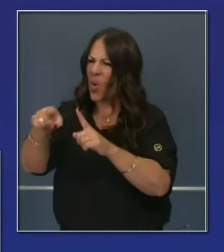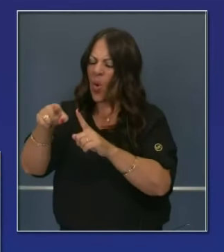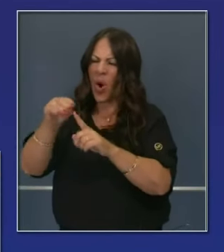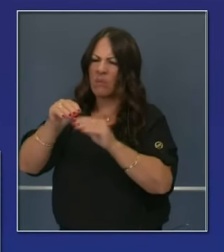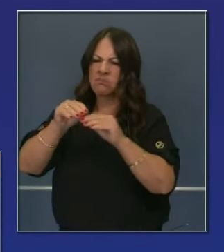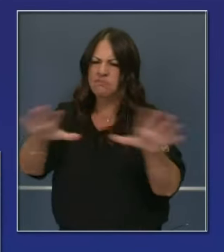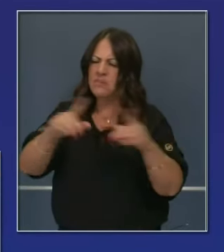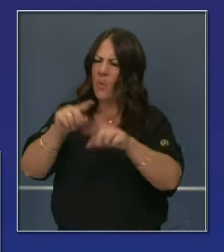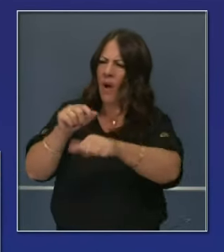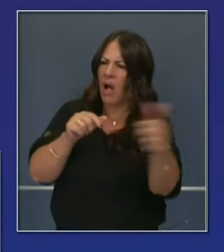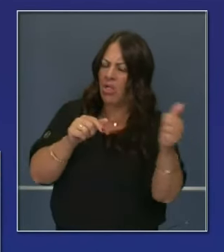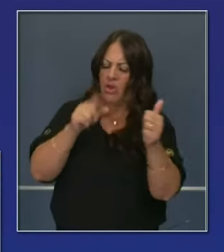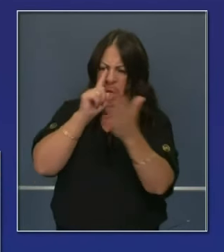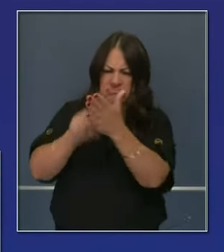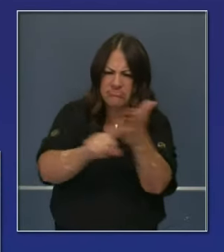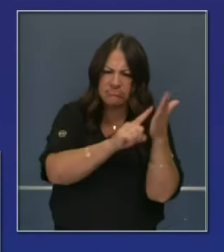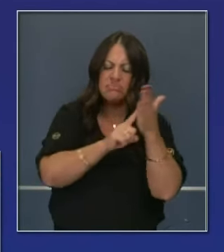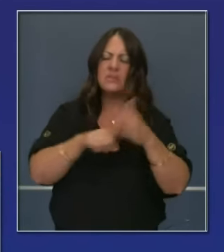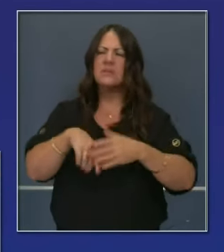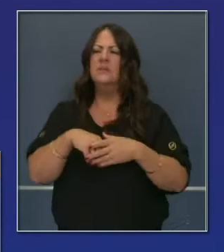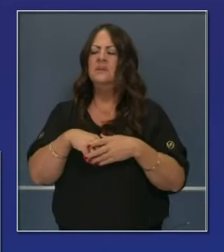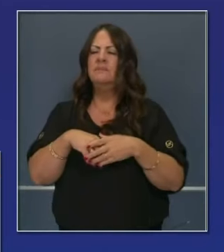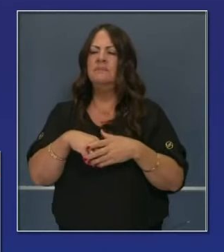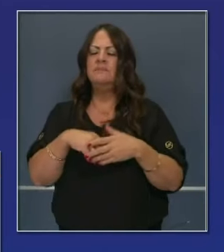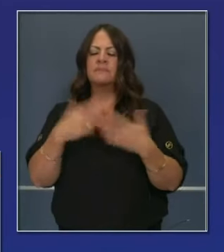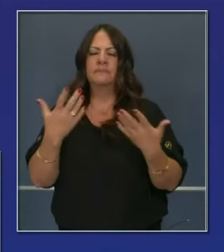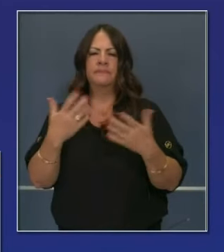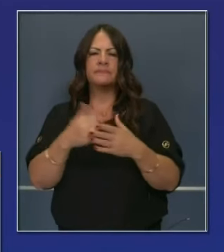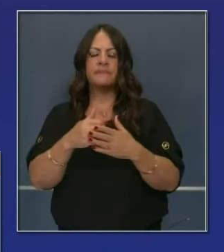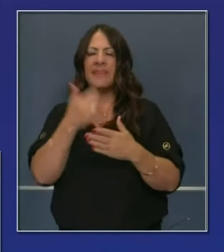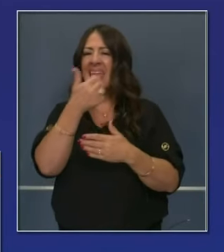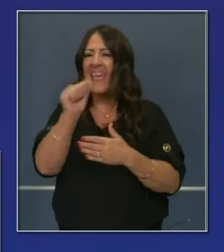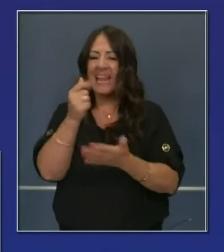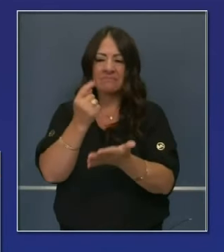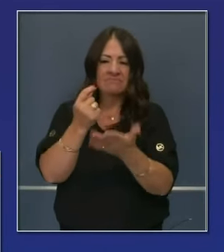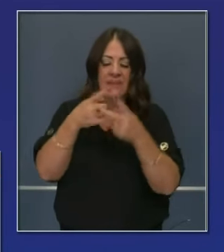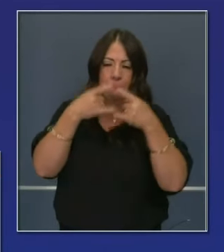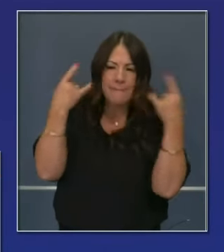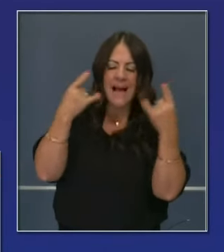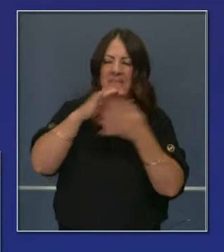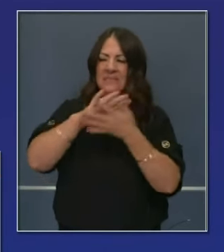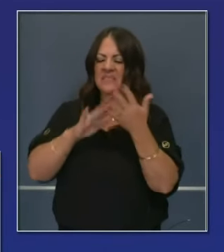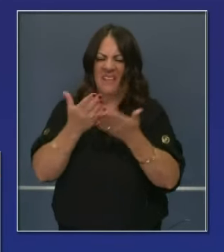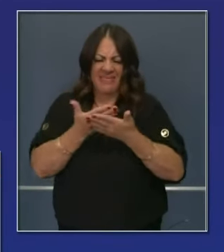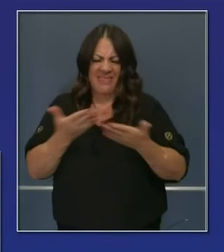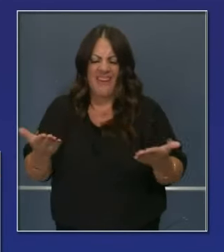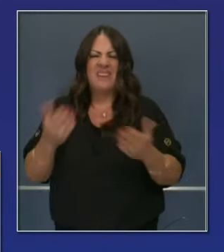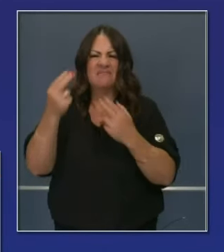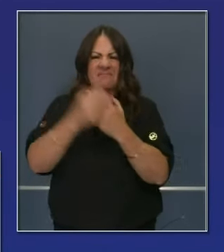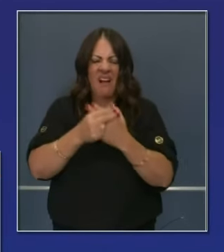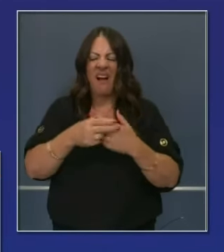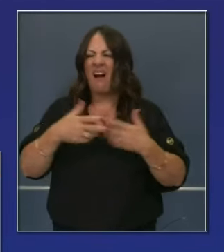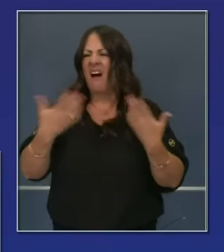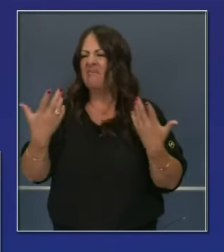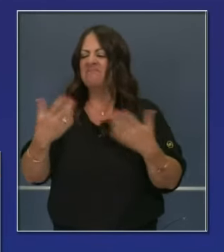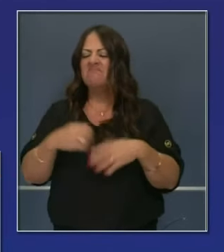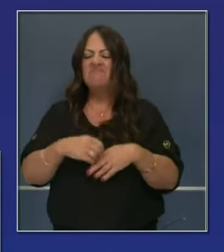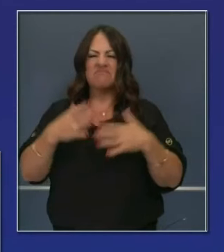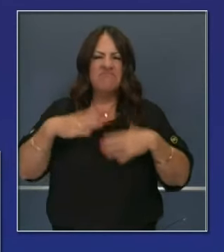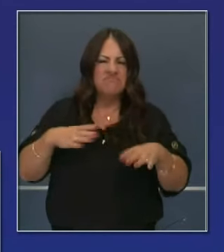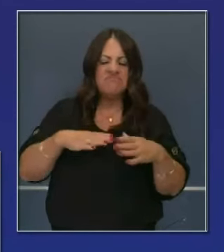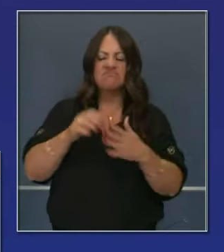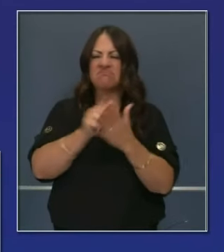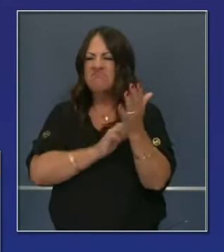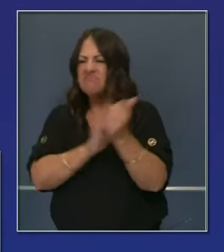getting under the hood and really looking at where the challenges may lie. Let's start with supplies related to the